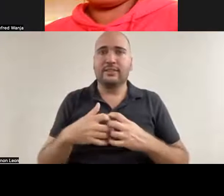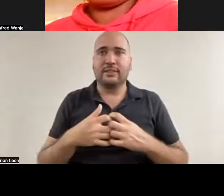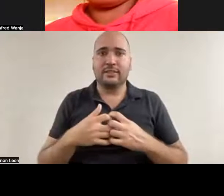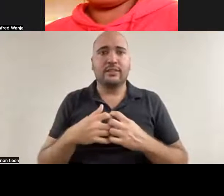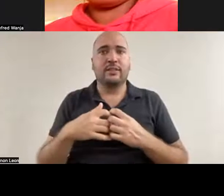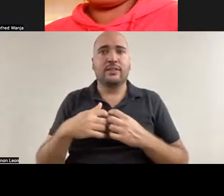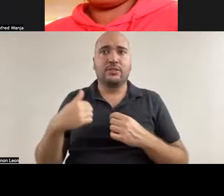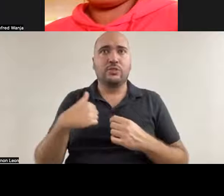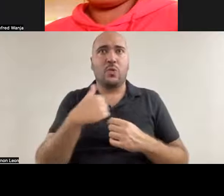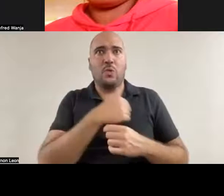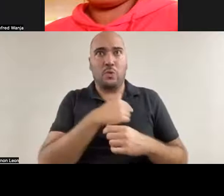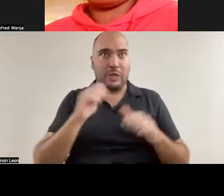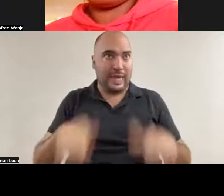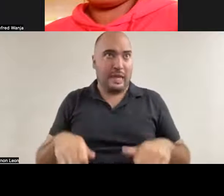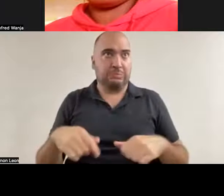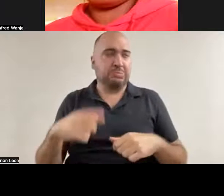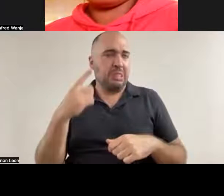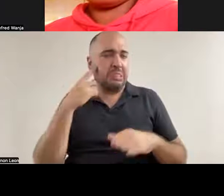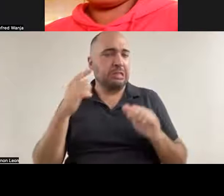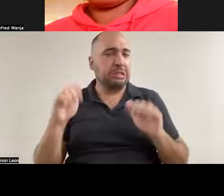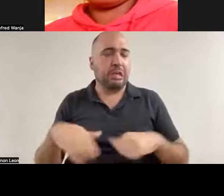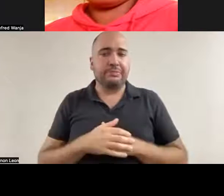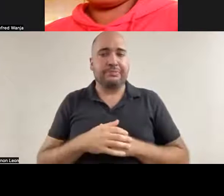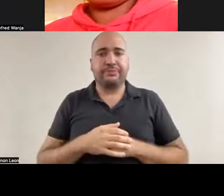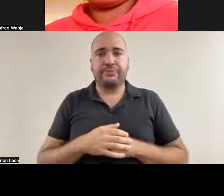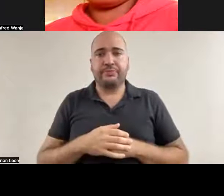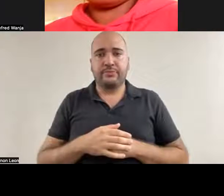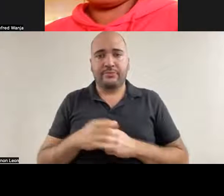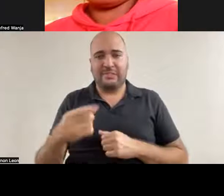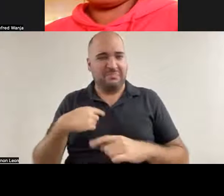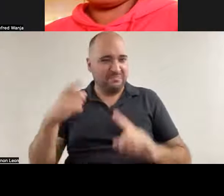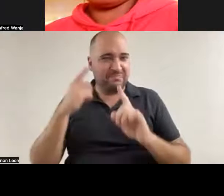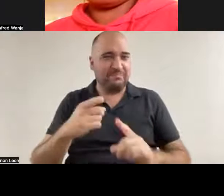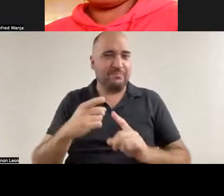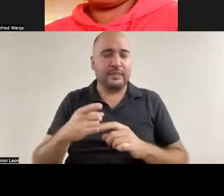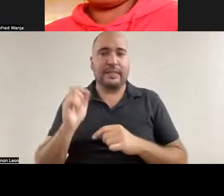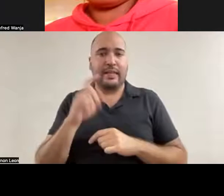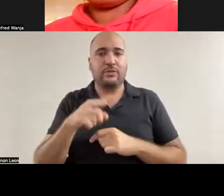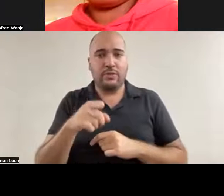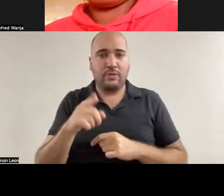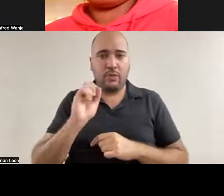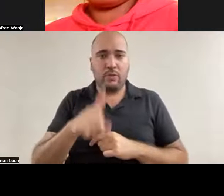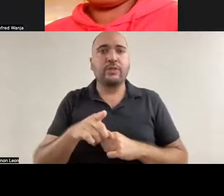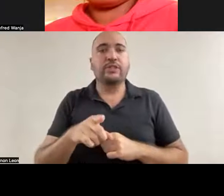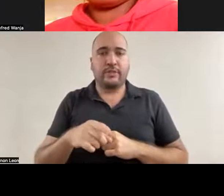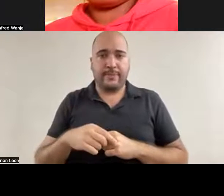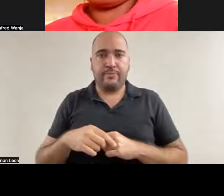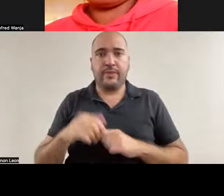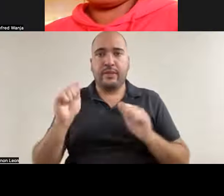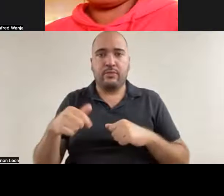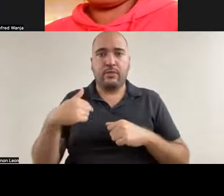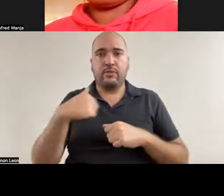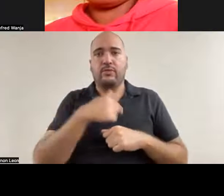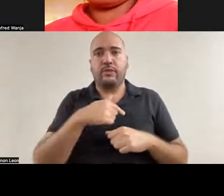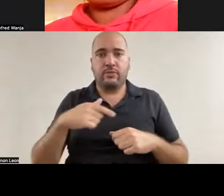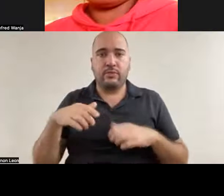I think we can. I'm going to put you on the spot and ask you a question. Can we do